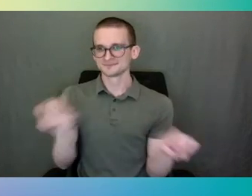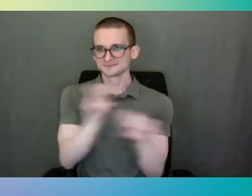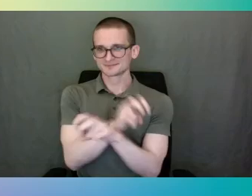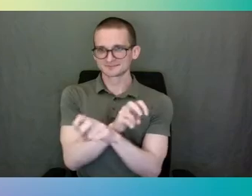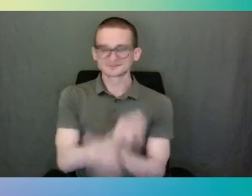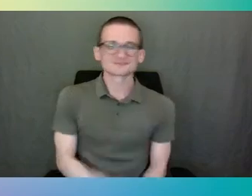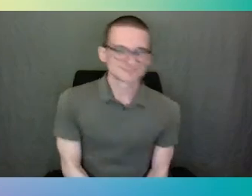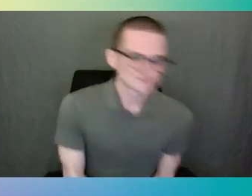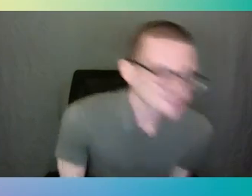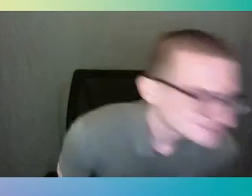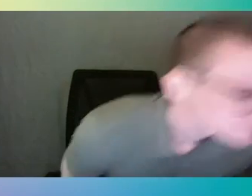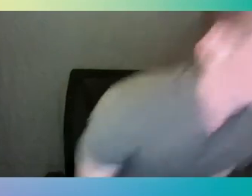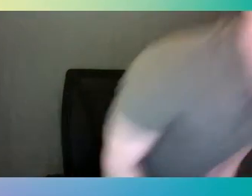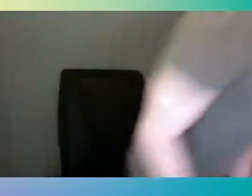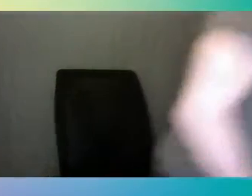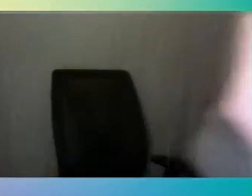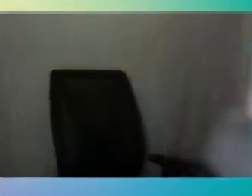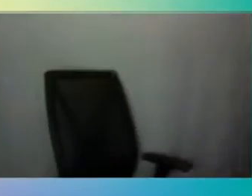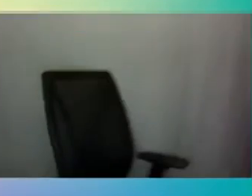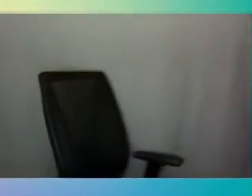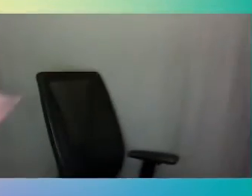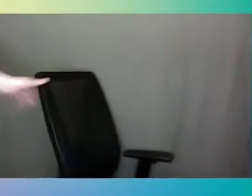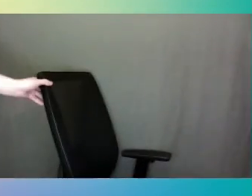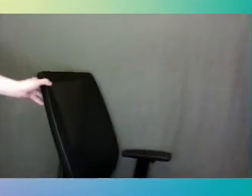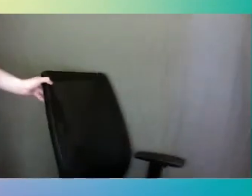generally, what is going to